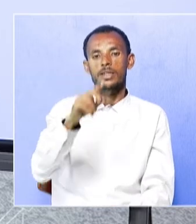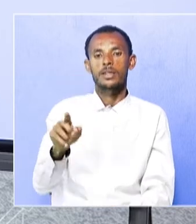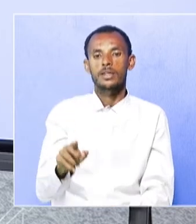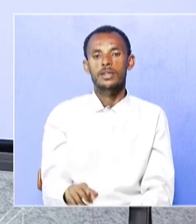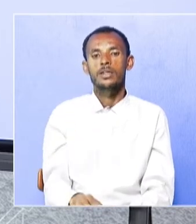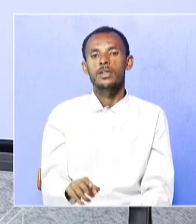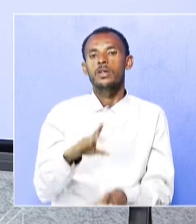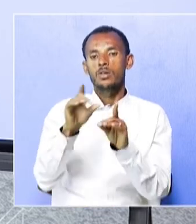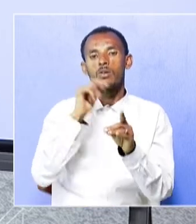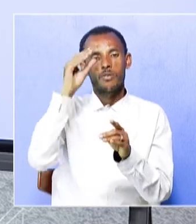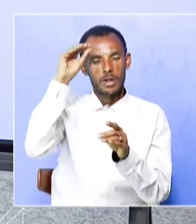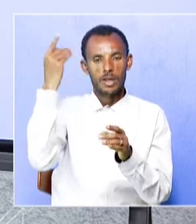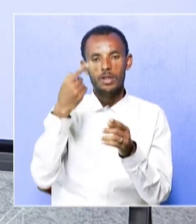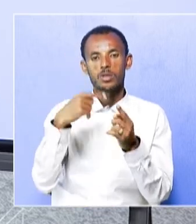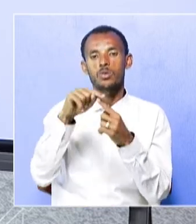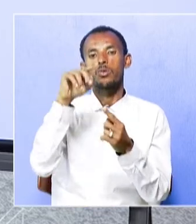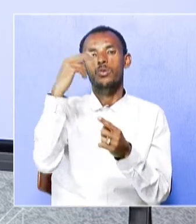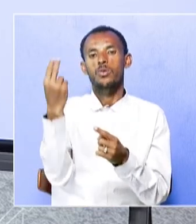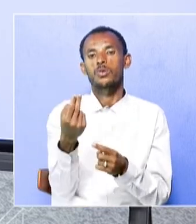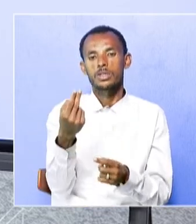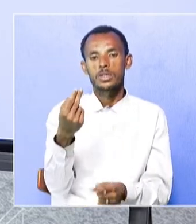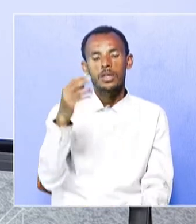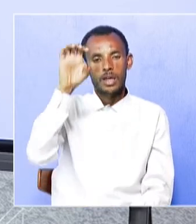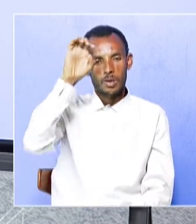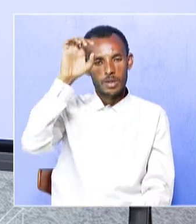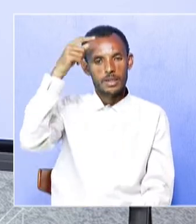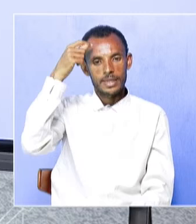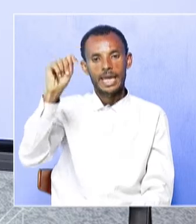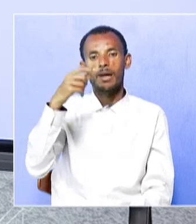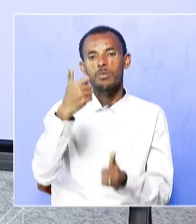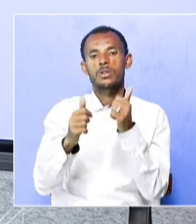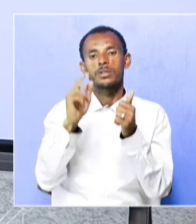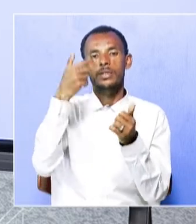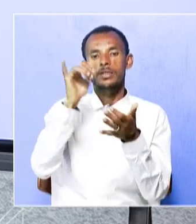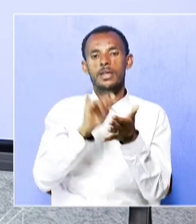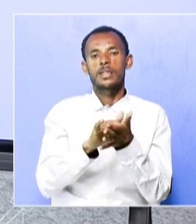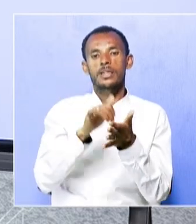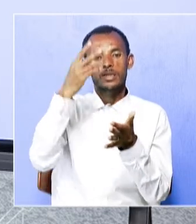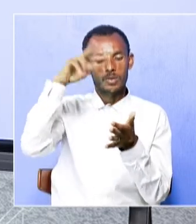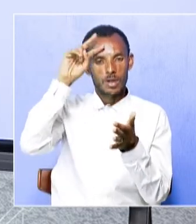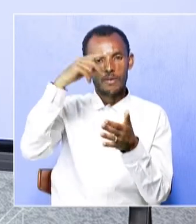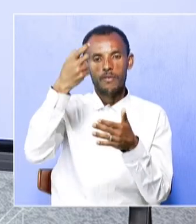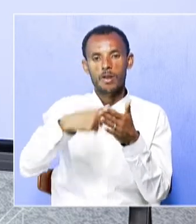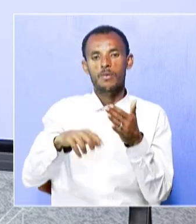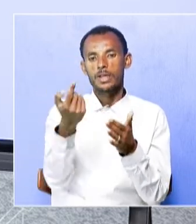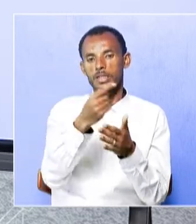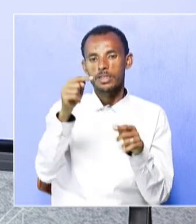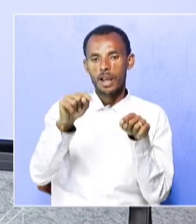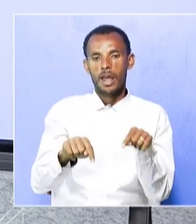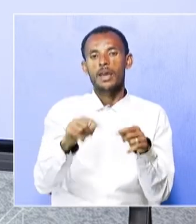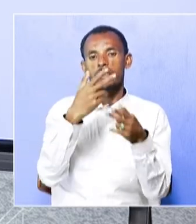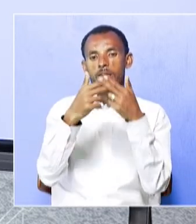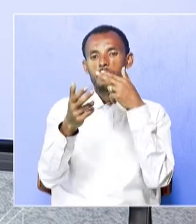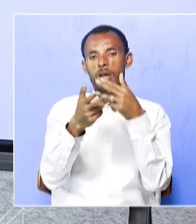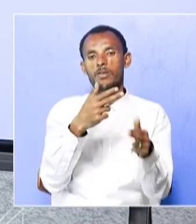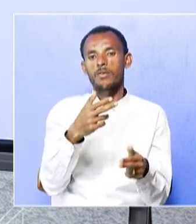to apply the theorem, the Euclid's theorem, which says the squared value of each leg is the product